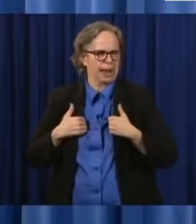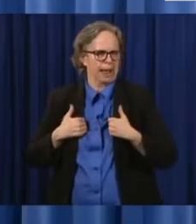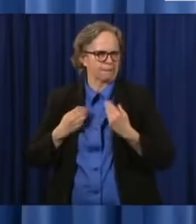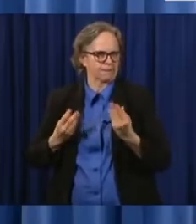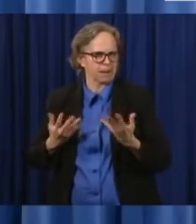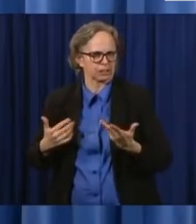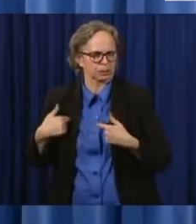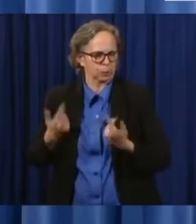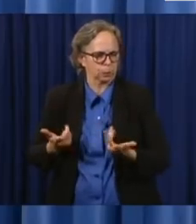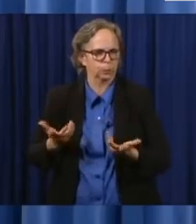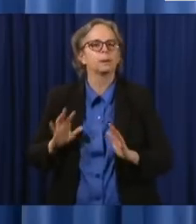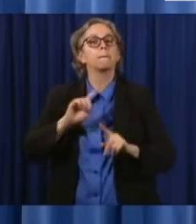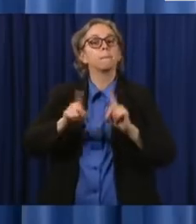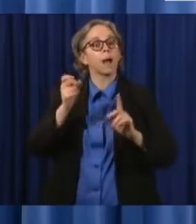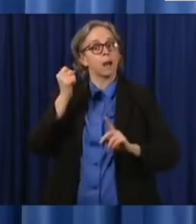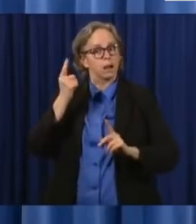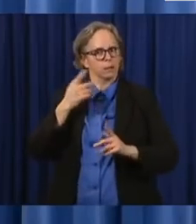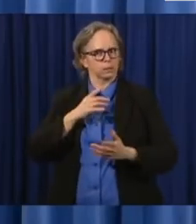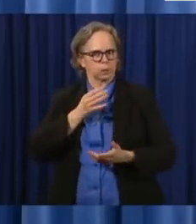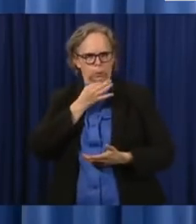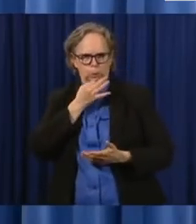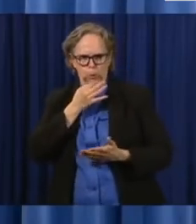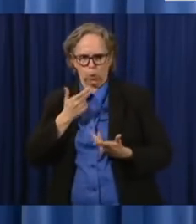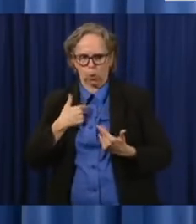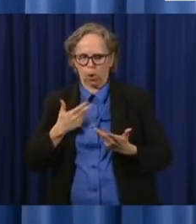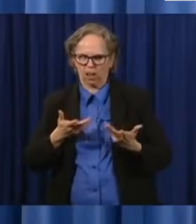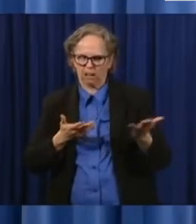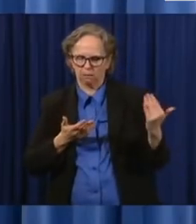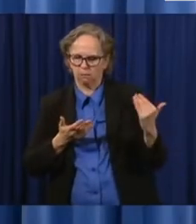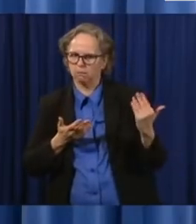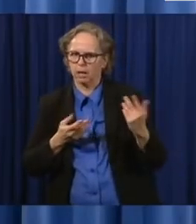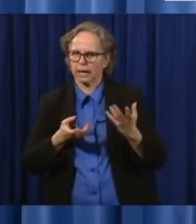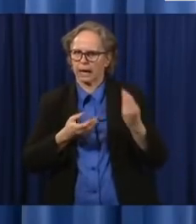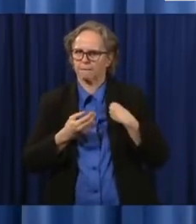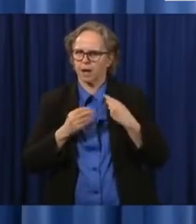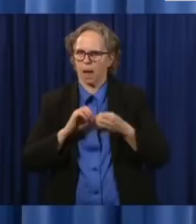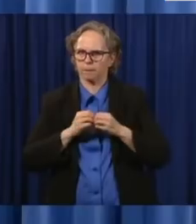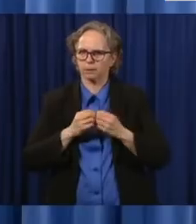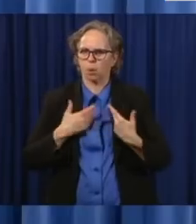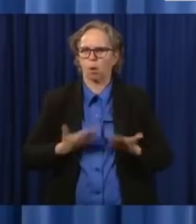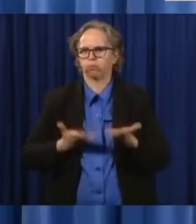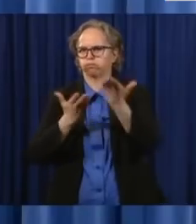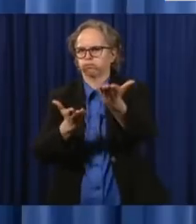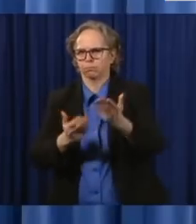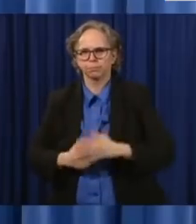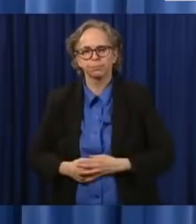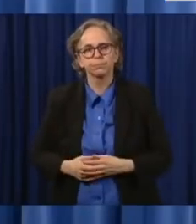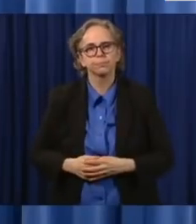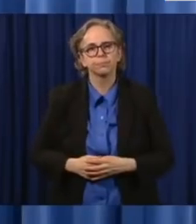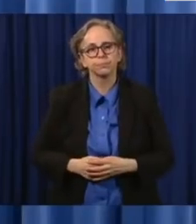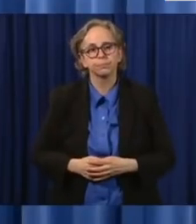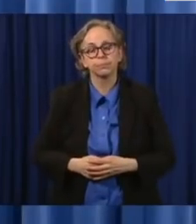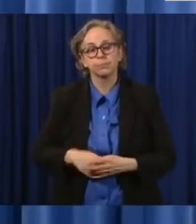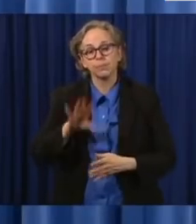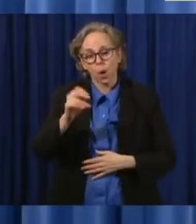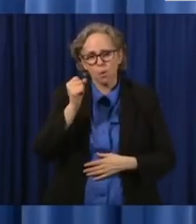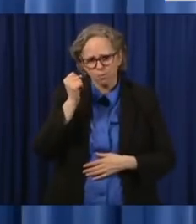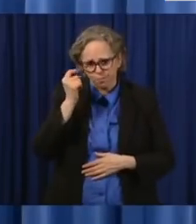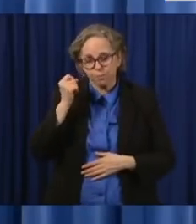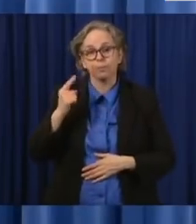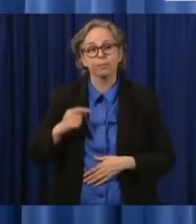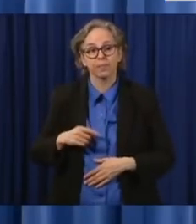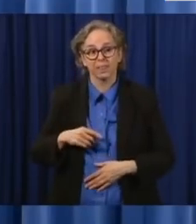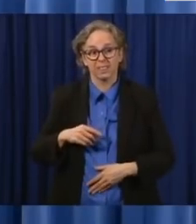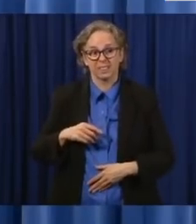get me those numbers so we can see how we are doing. We're taking some of the federal money.